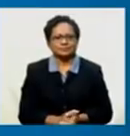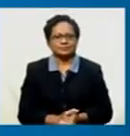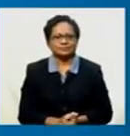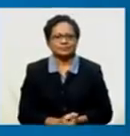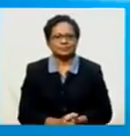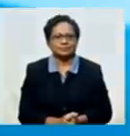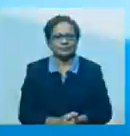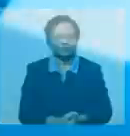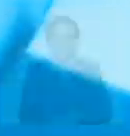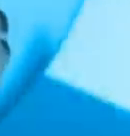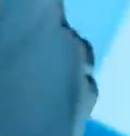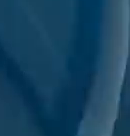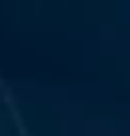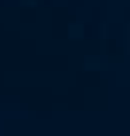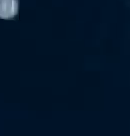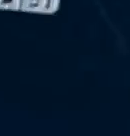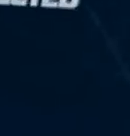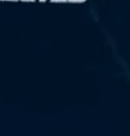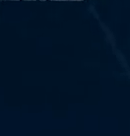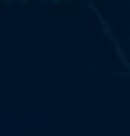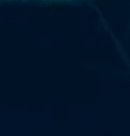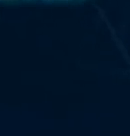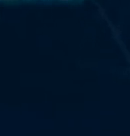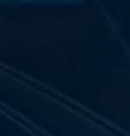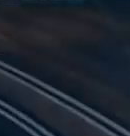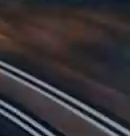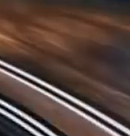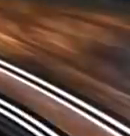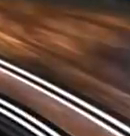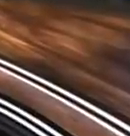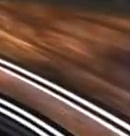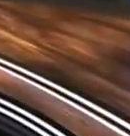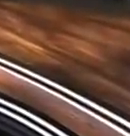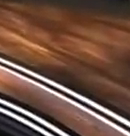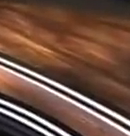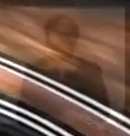From the studios of FBC Suva, Edwin Nunn.